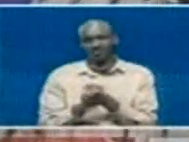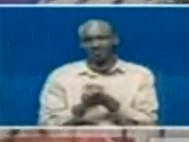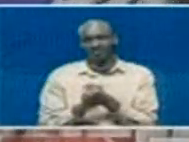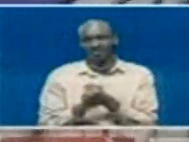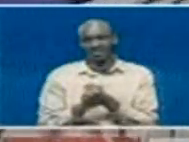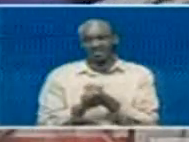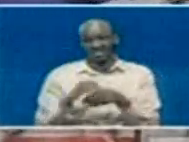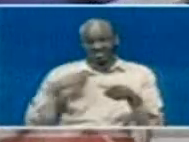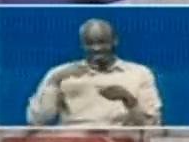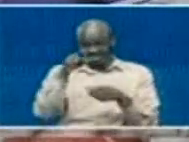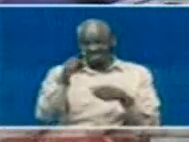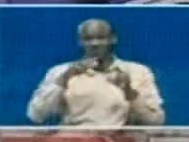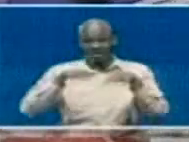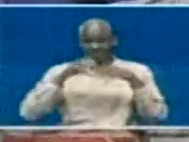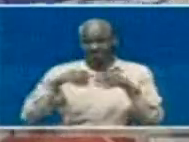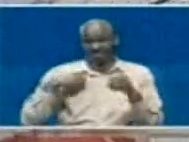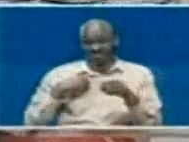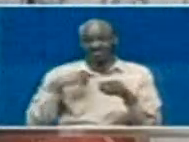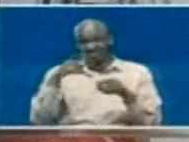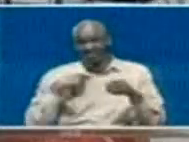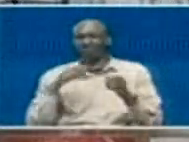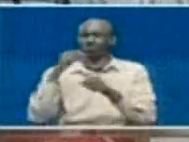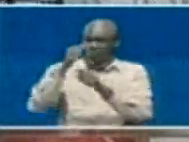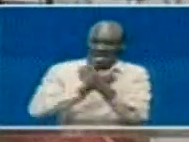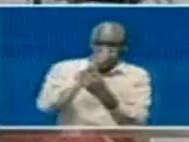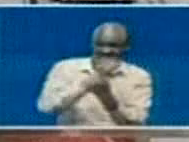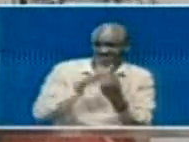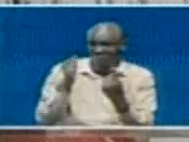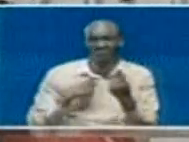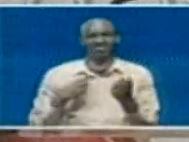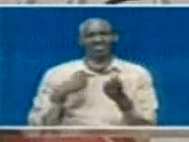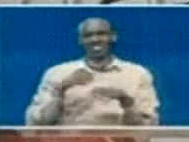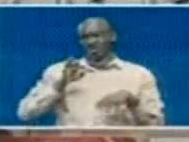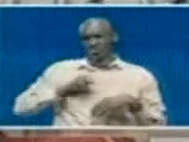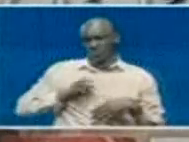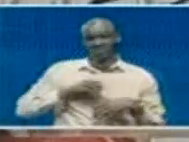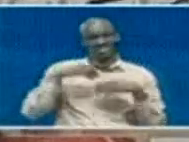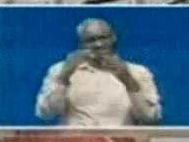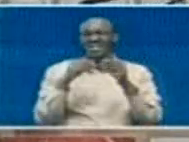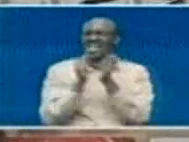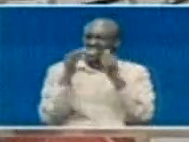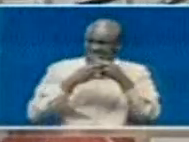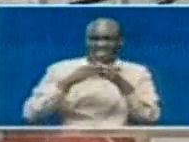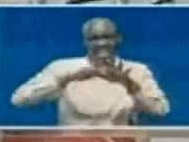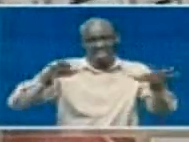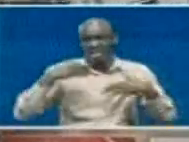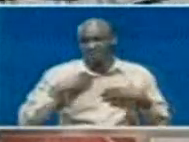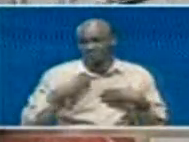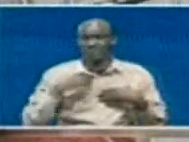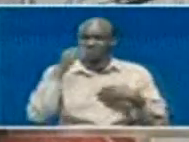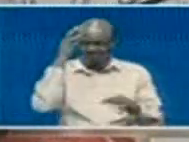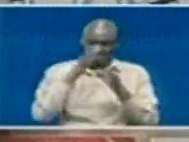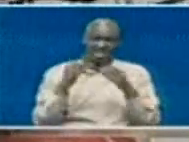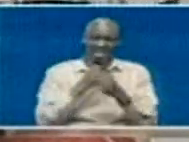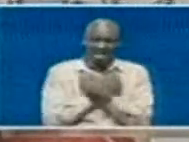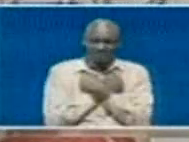Listen, that farmer left to harvest a home and 80 acres. Faith and love